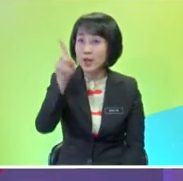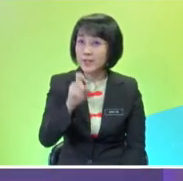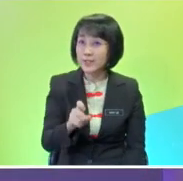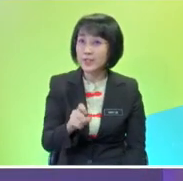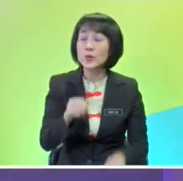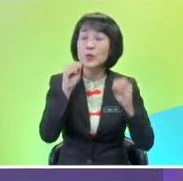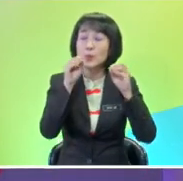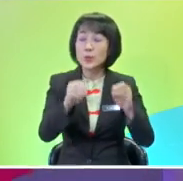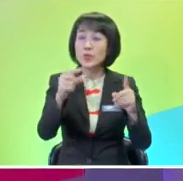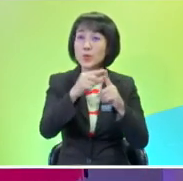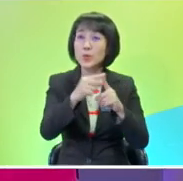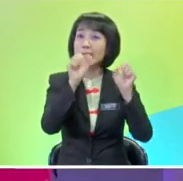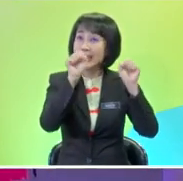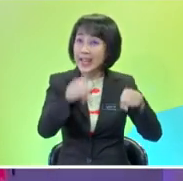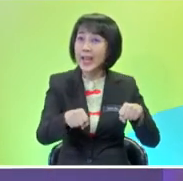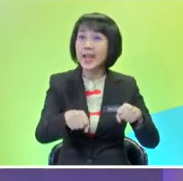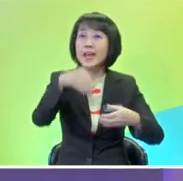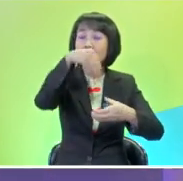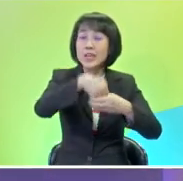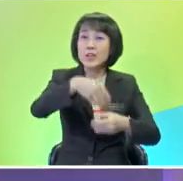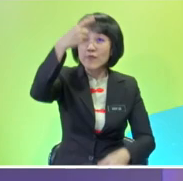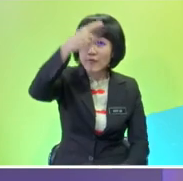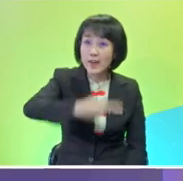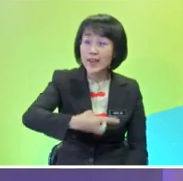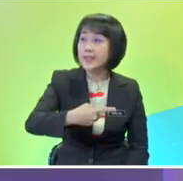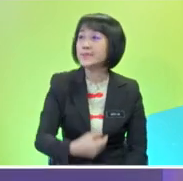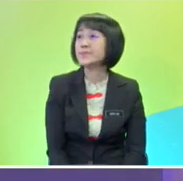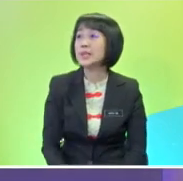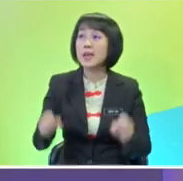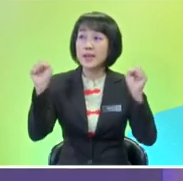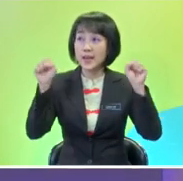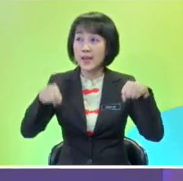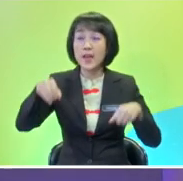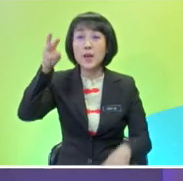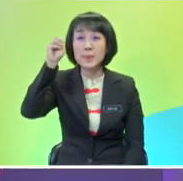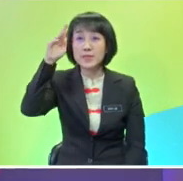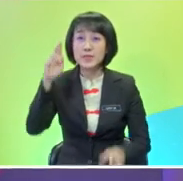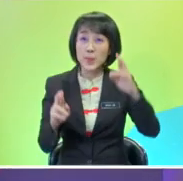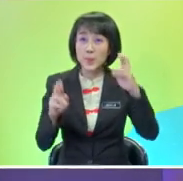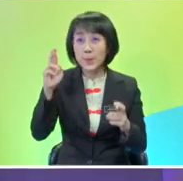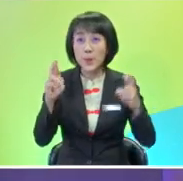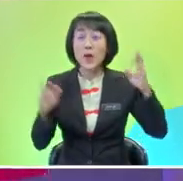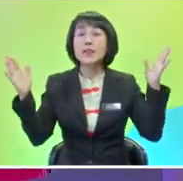the word can in front. So, can Mr. Bot clap?